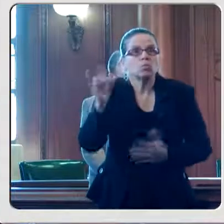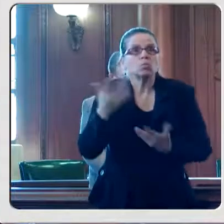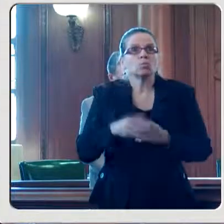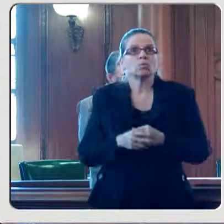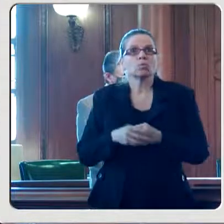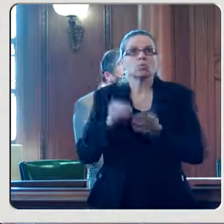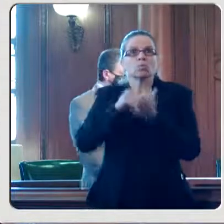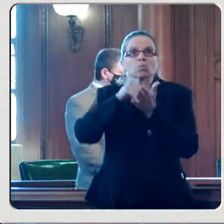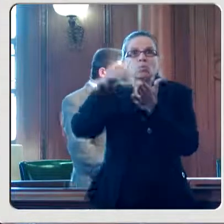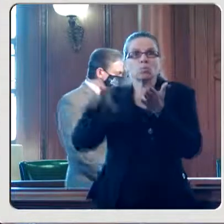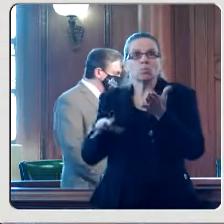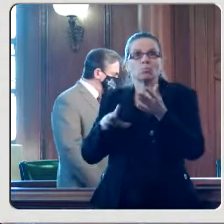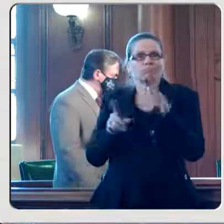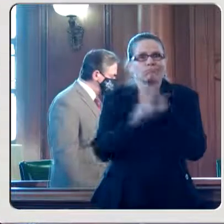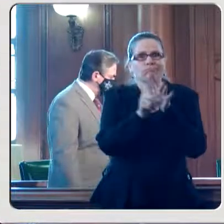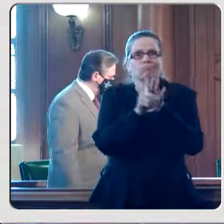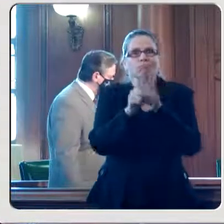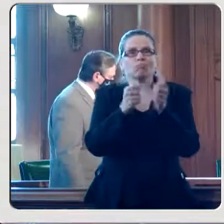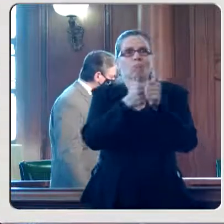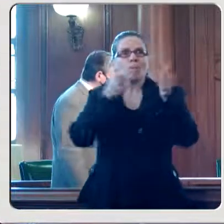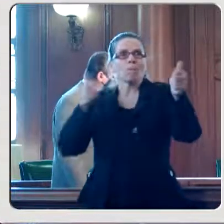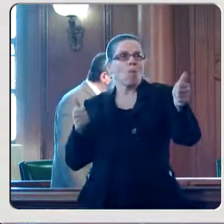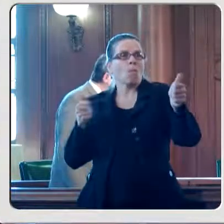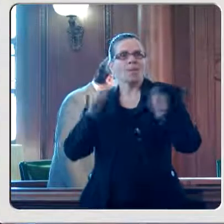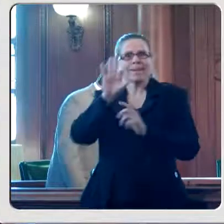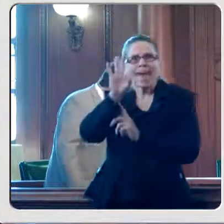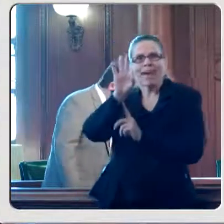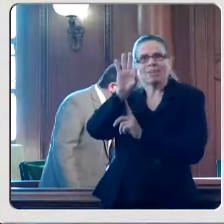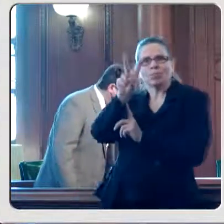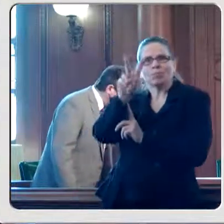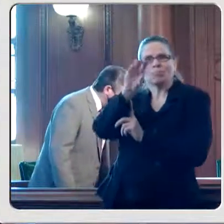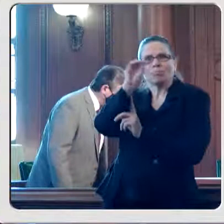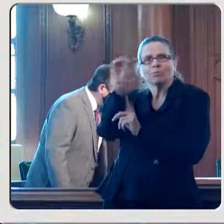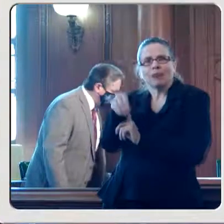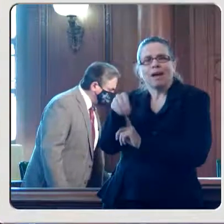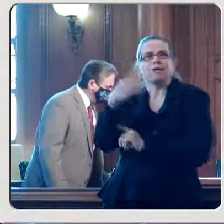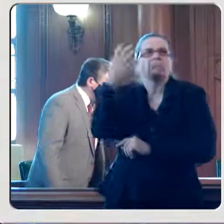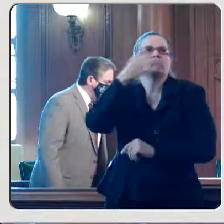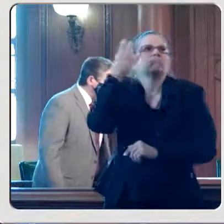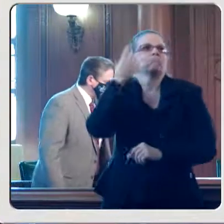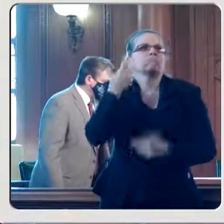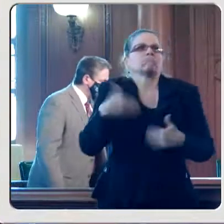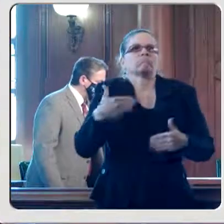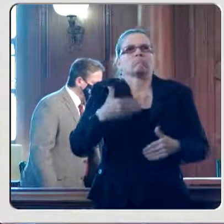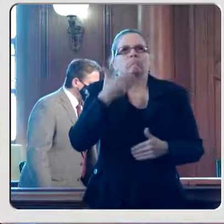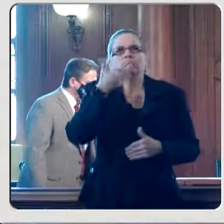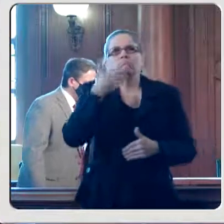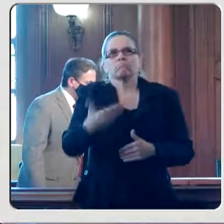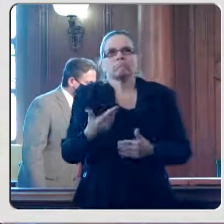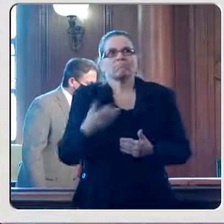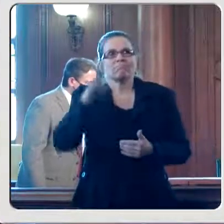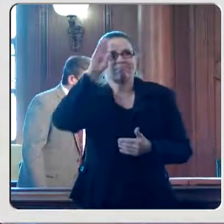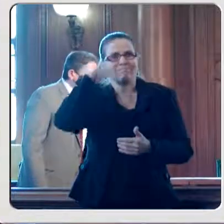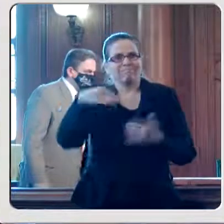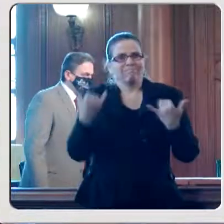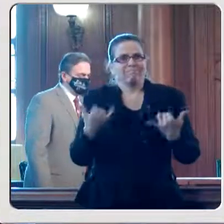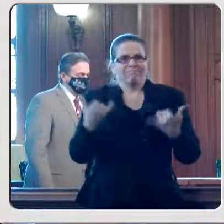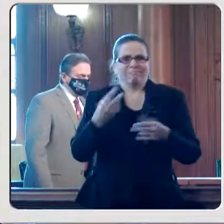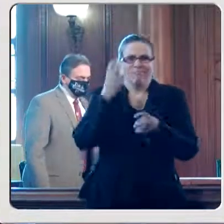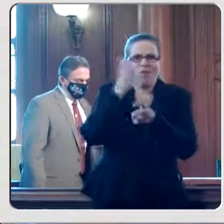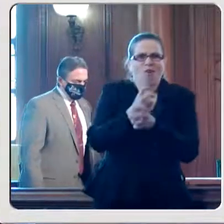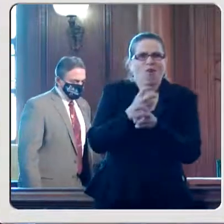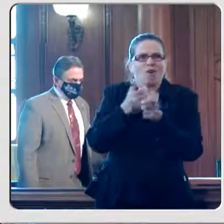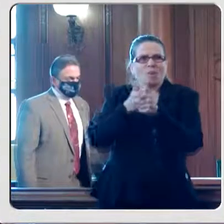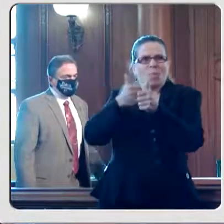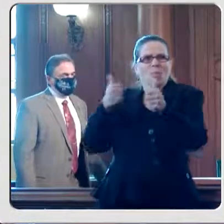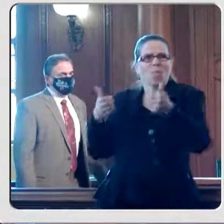92.1%. Almost incredible given what we faced since the beginning of the school year. So it's only 1.4%